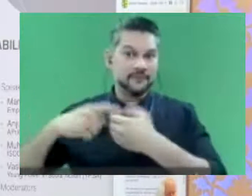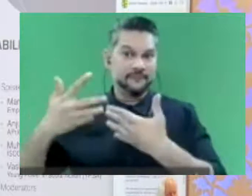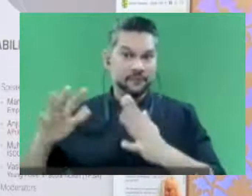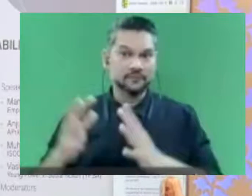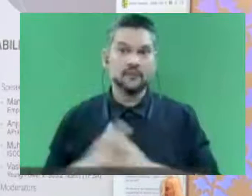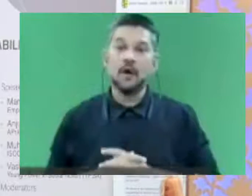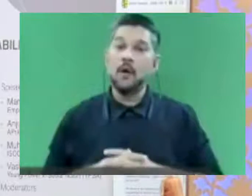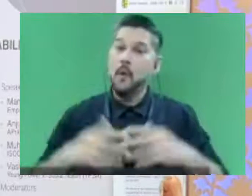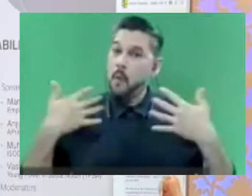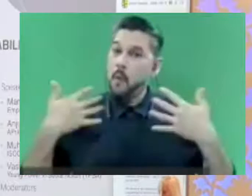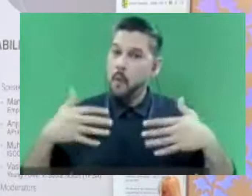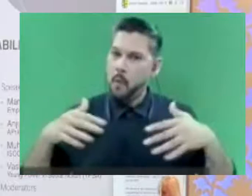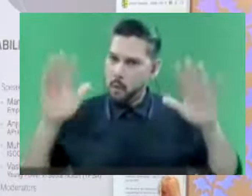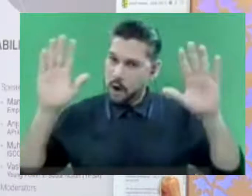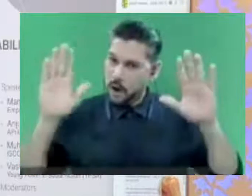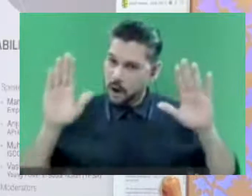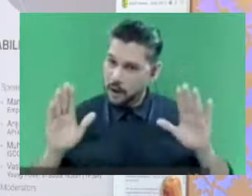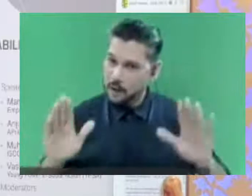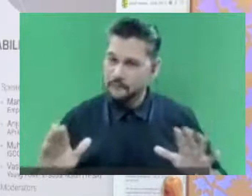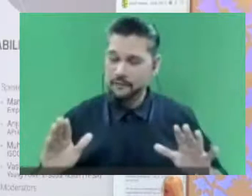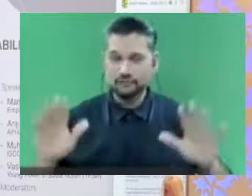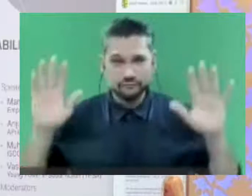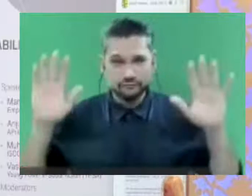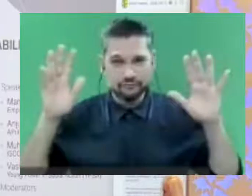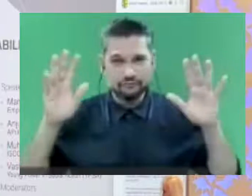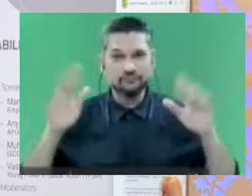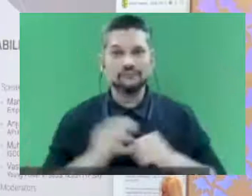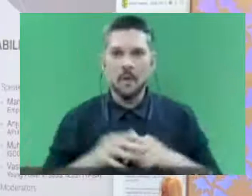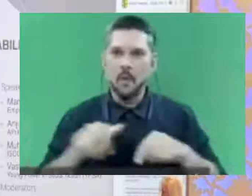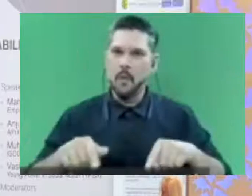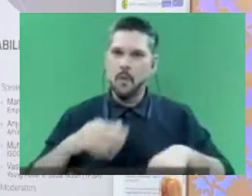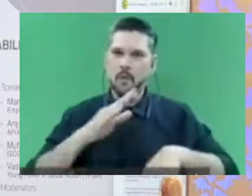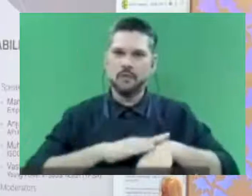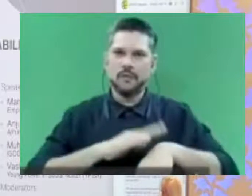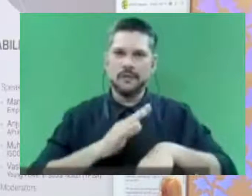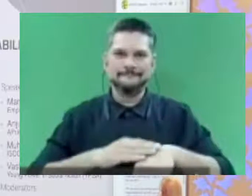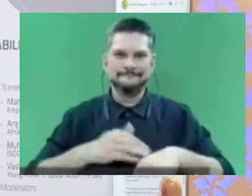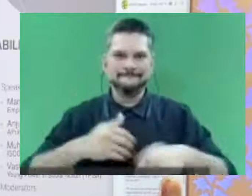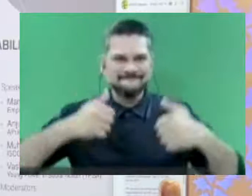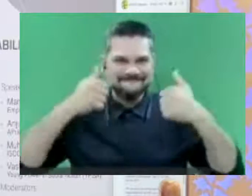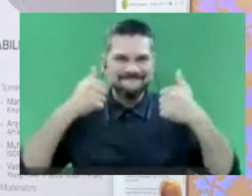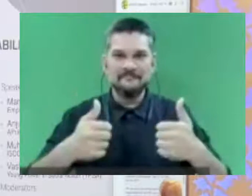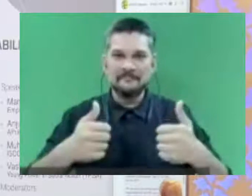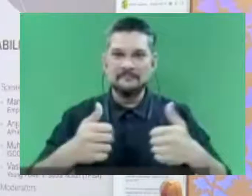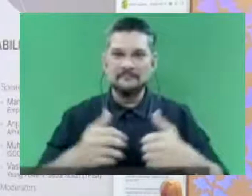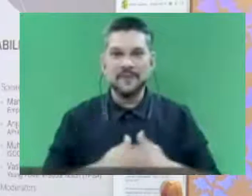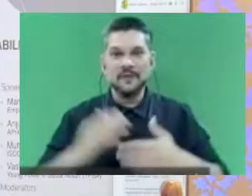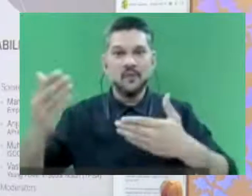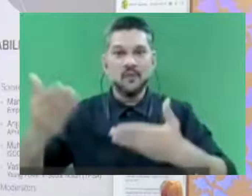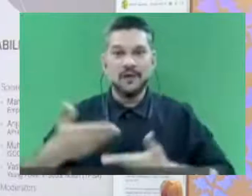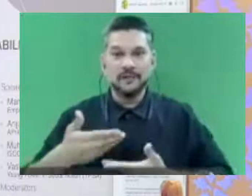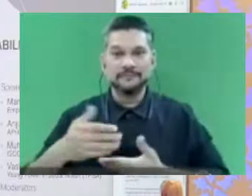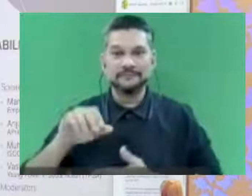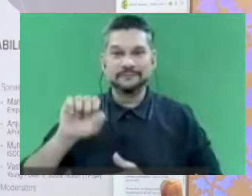Okay. So this is perfect timing, because welcome, Shabbir.